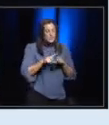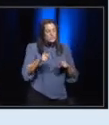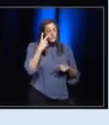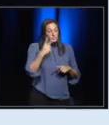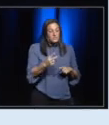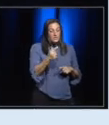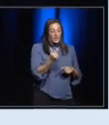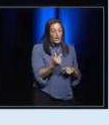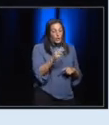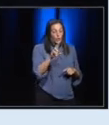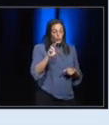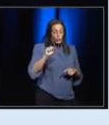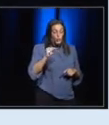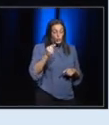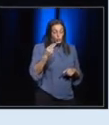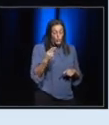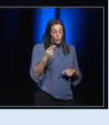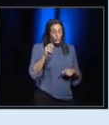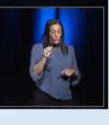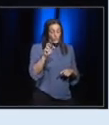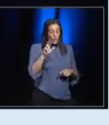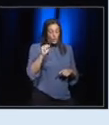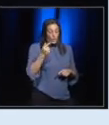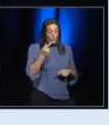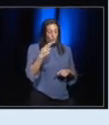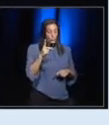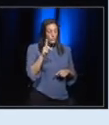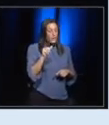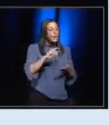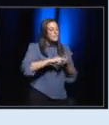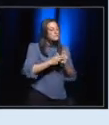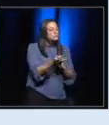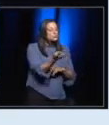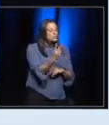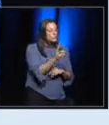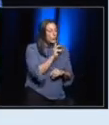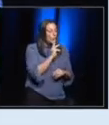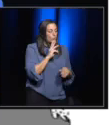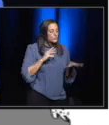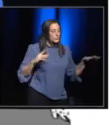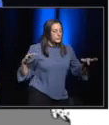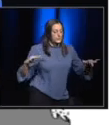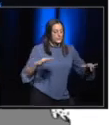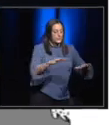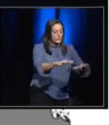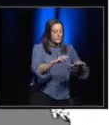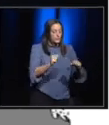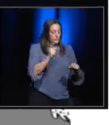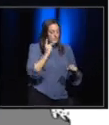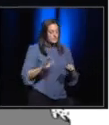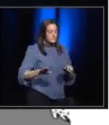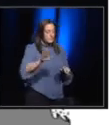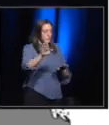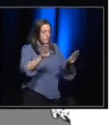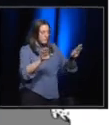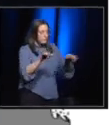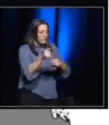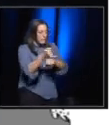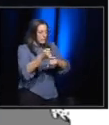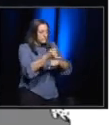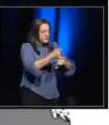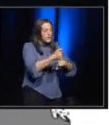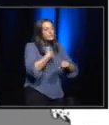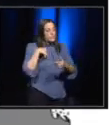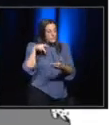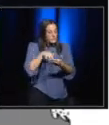two waters, because as you see, Shark Bay is bisected by the Peron Peninsula, and we have study sites in both waters.